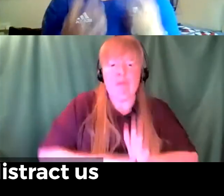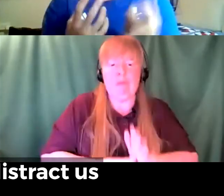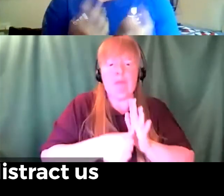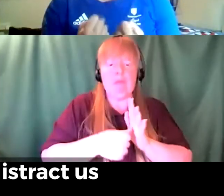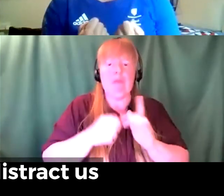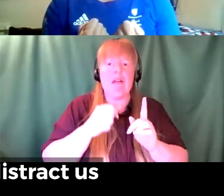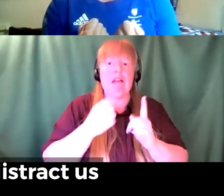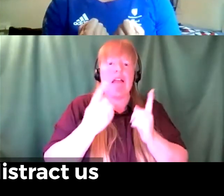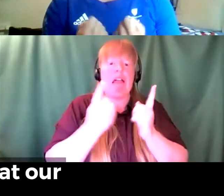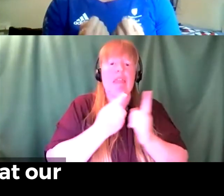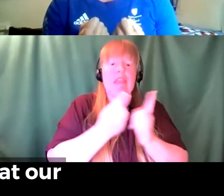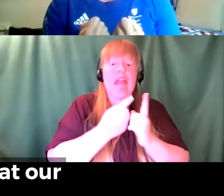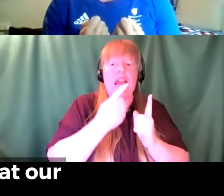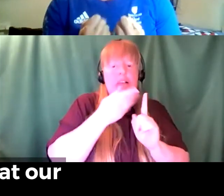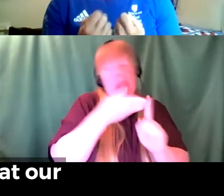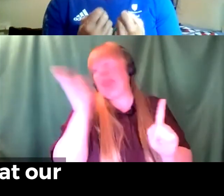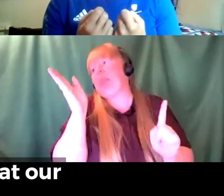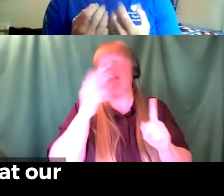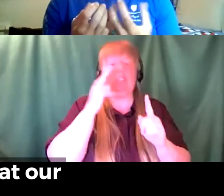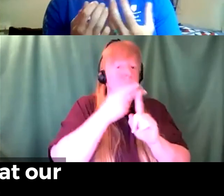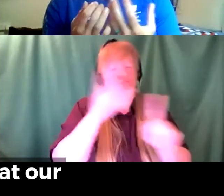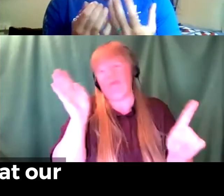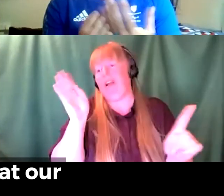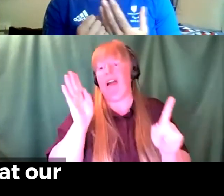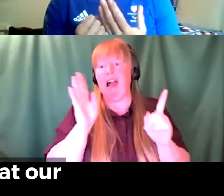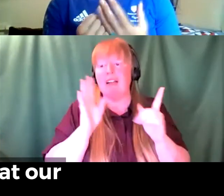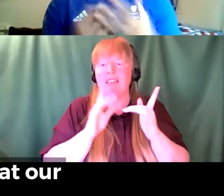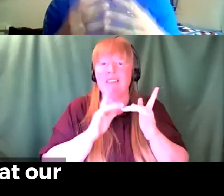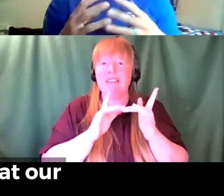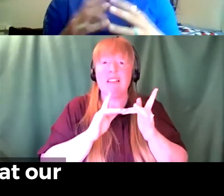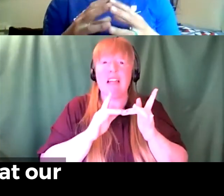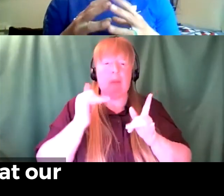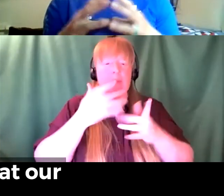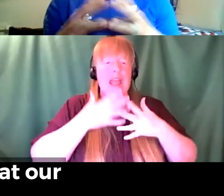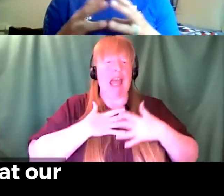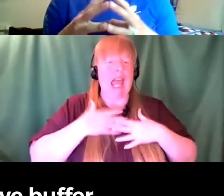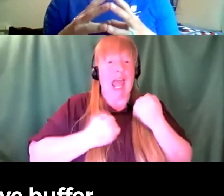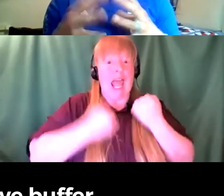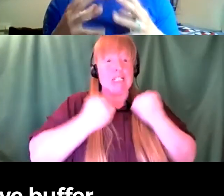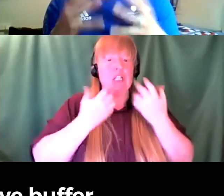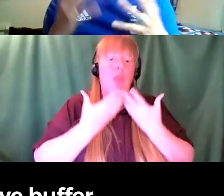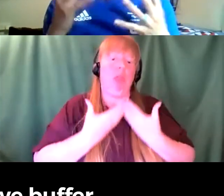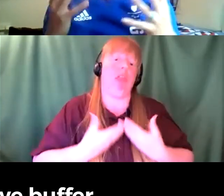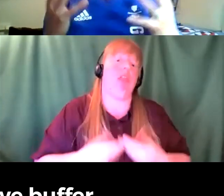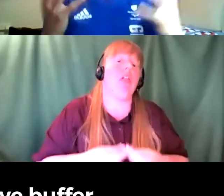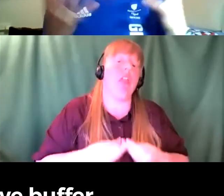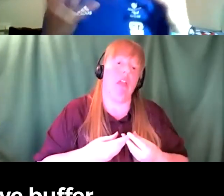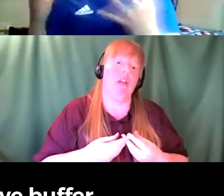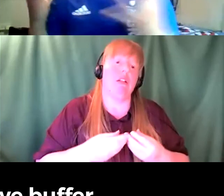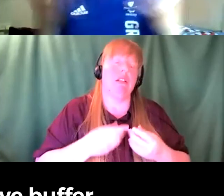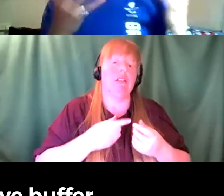and sap our energy. And actually, if we ask ourselves what our attitude is for the day, it kind of almost gives us